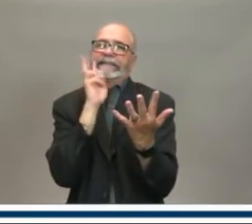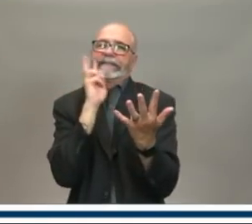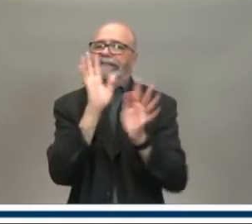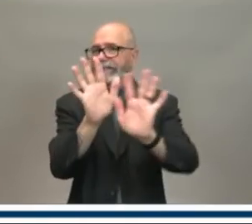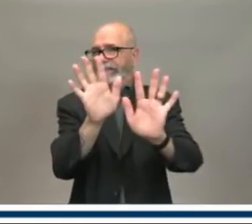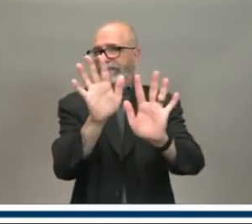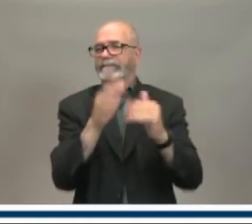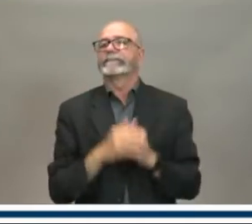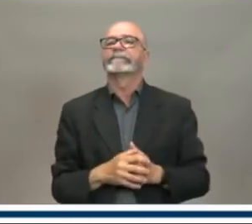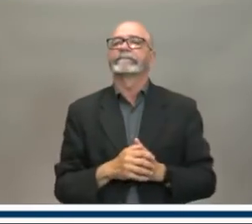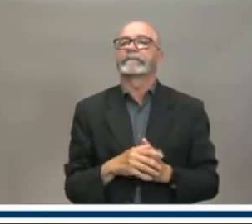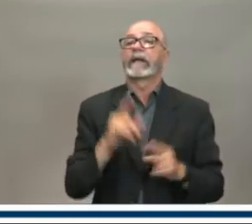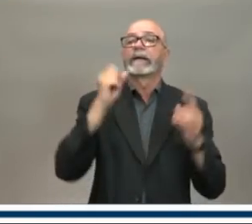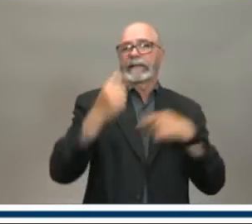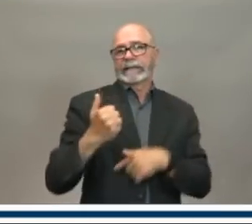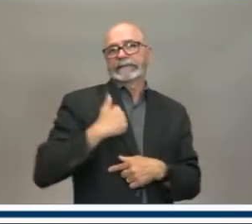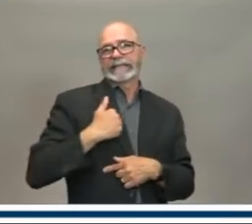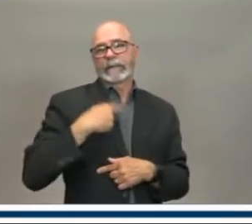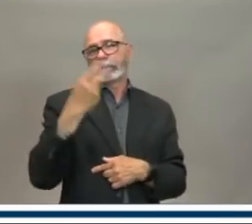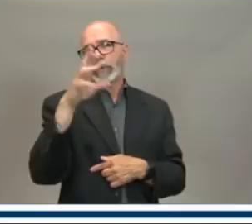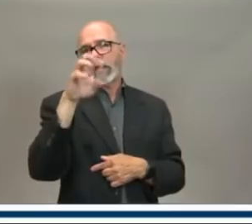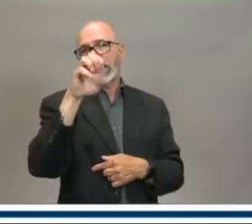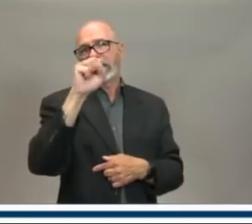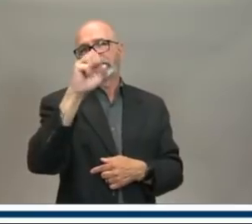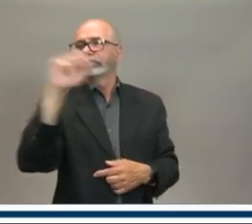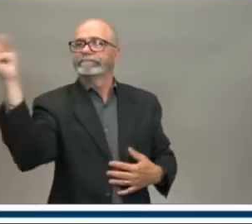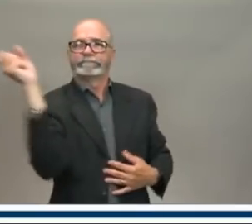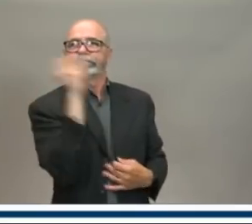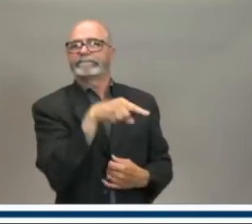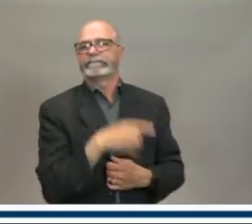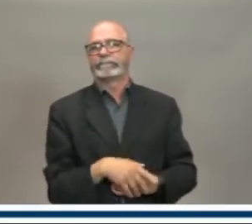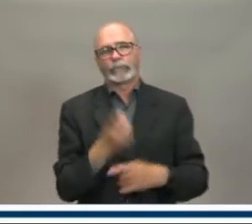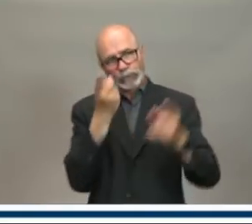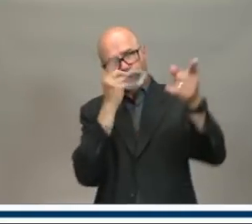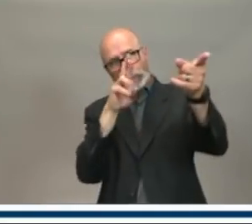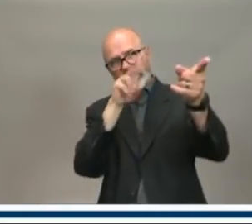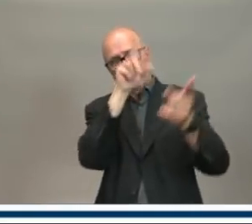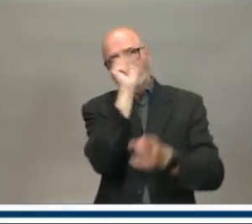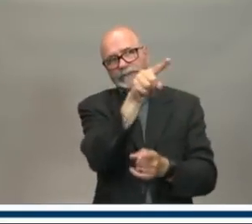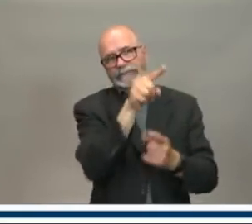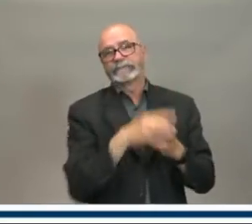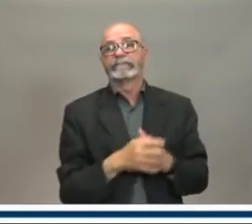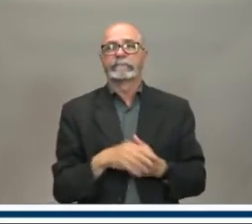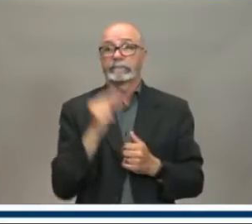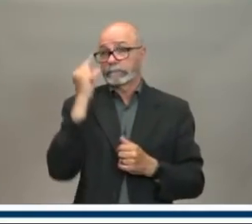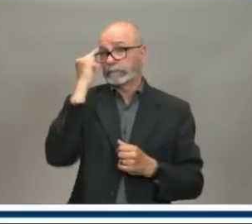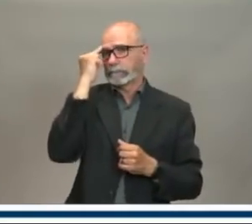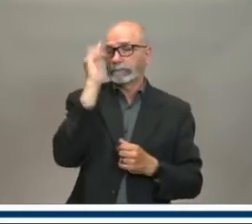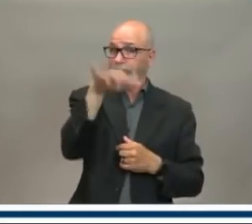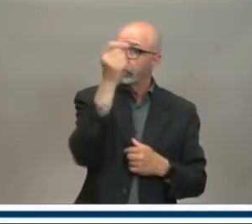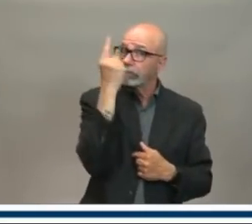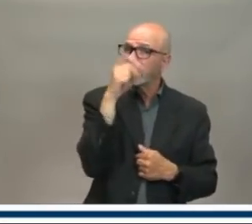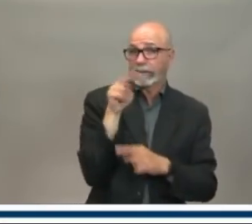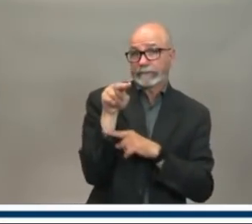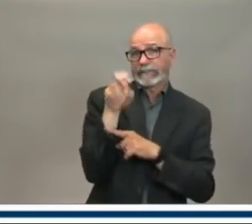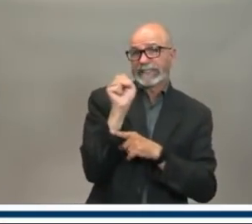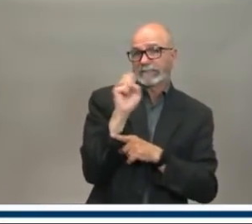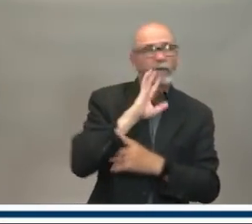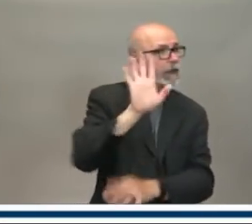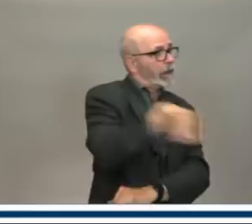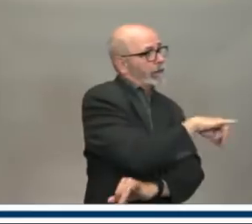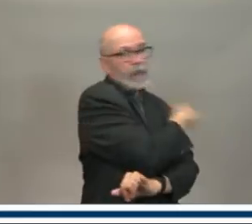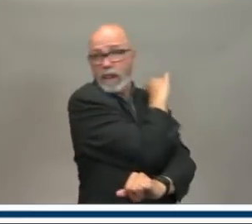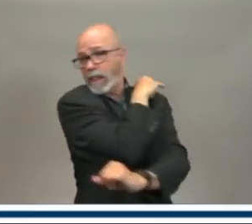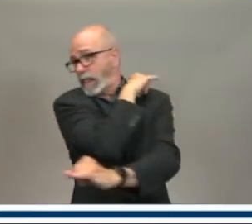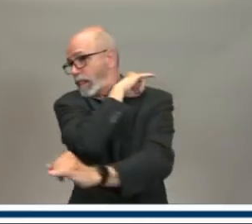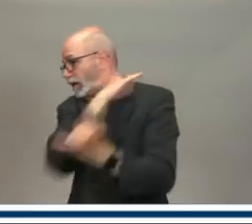I have a question for Dr. Strang. Dr. Strang, Nova Scotia is the last province in Canada without a formal